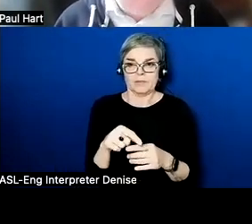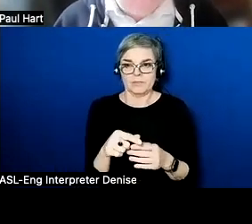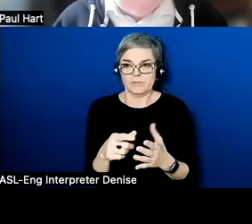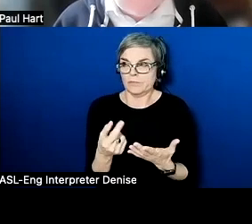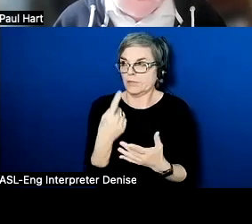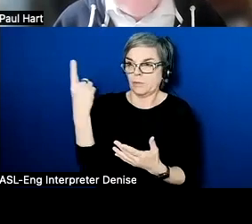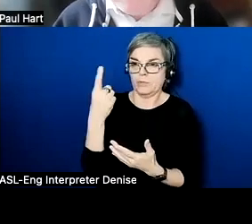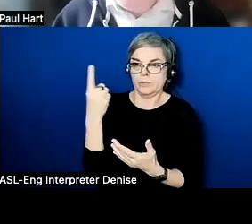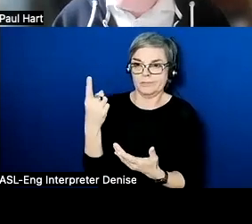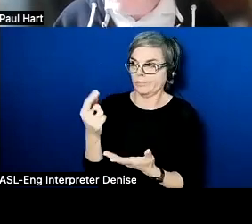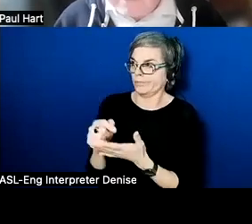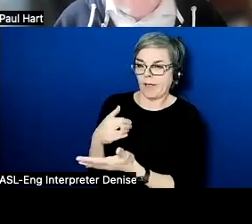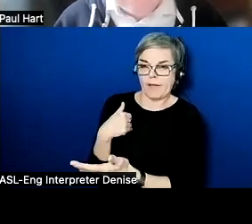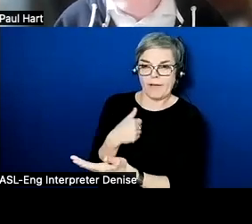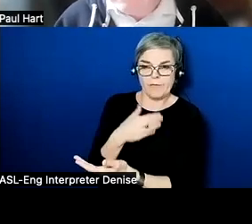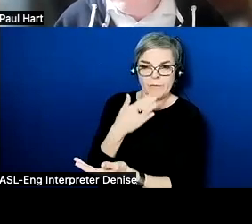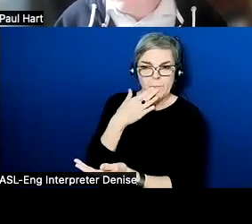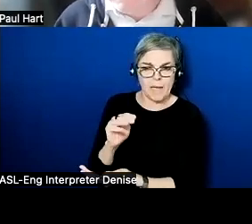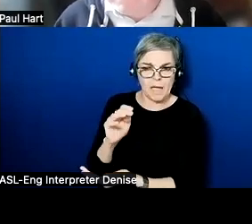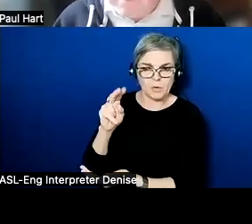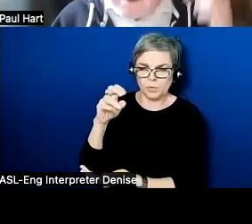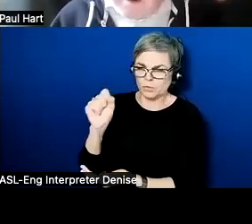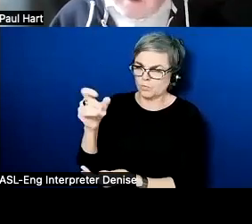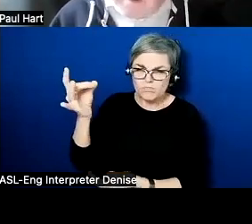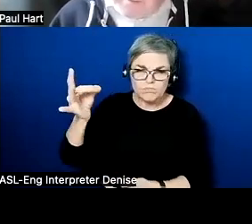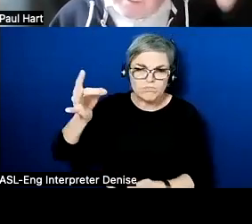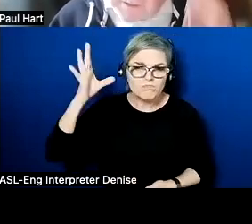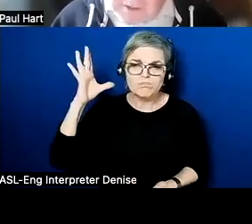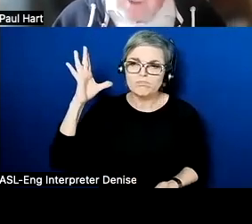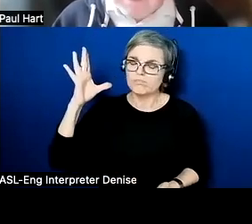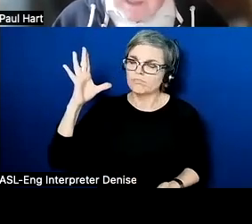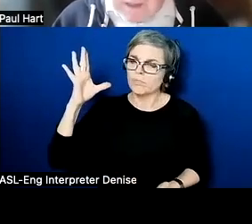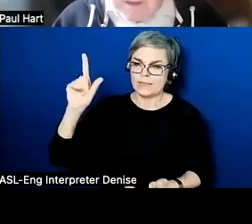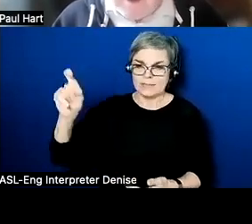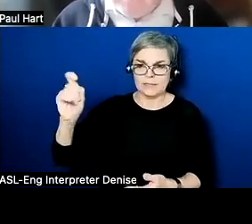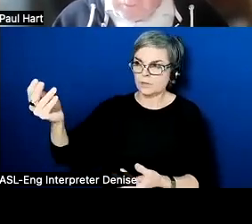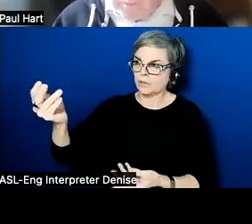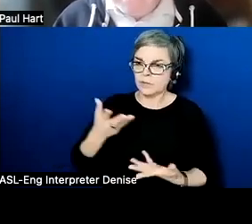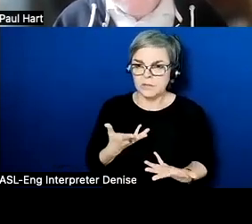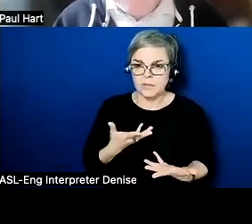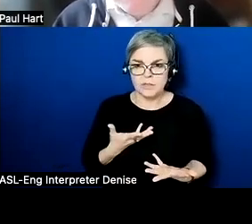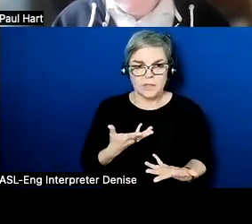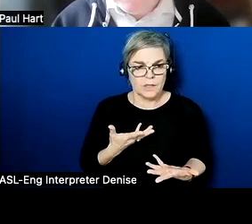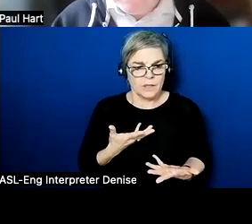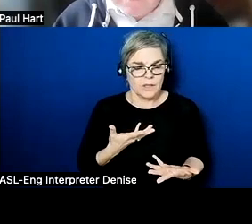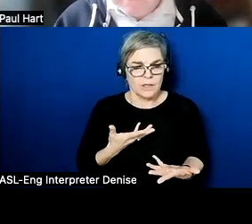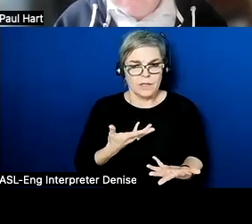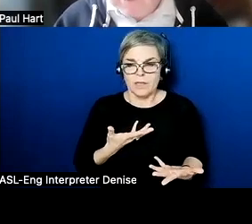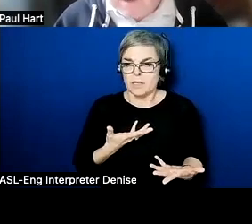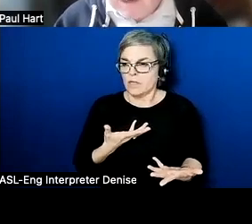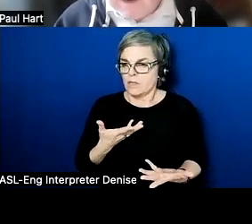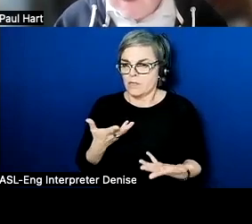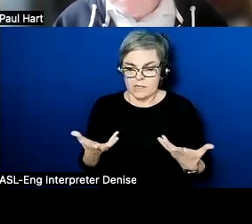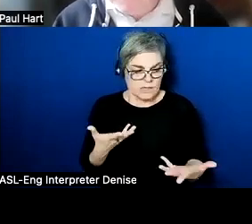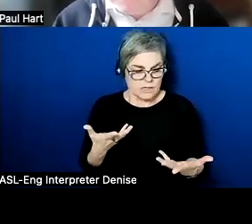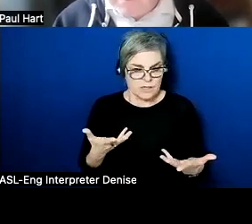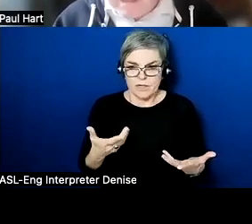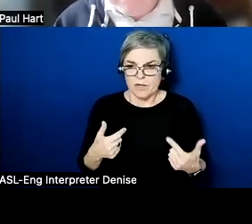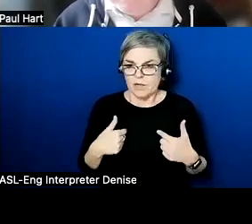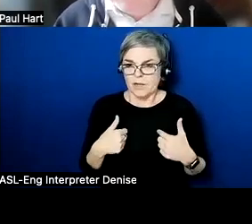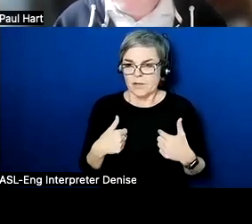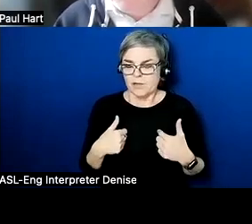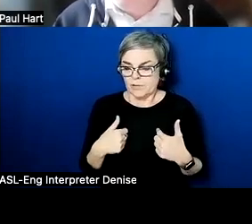was really traumatic and difficult, there's not enough words in the dictionary that